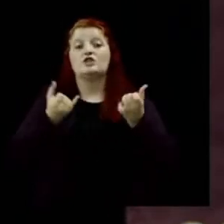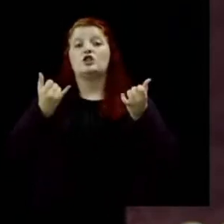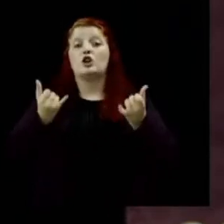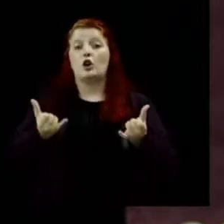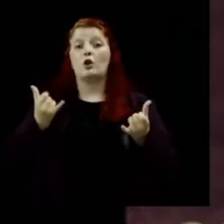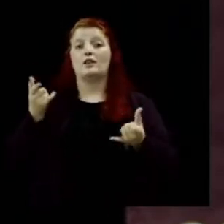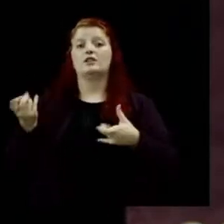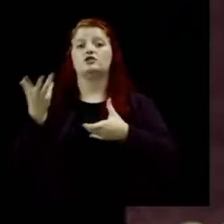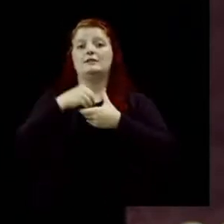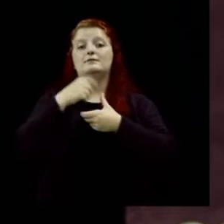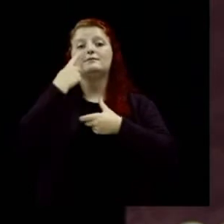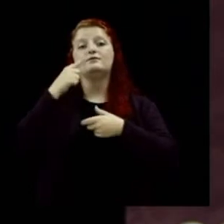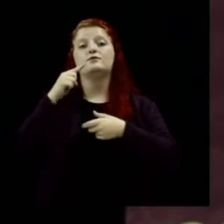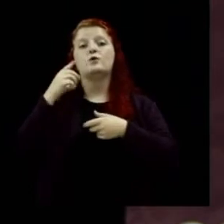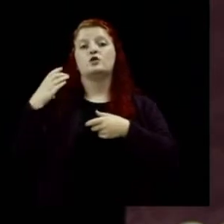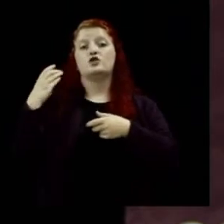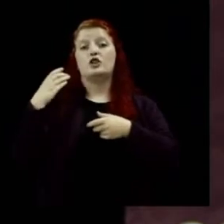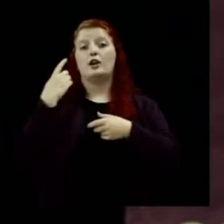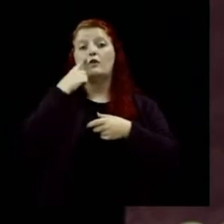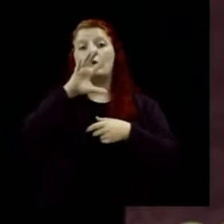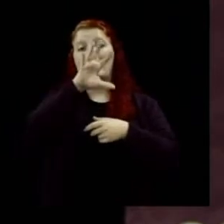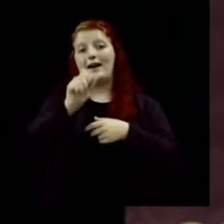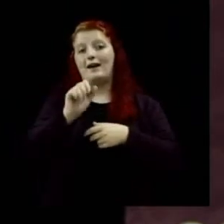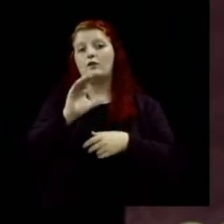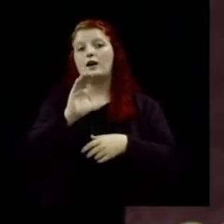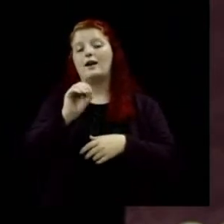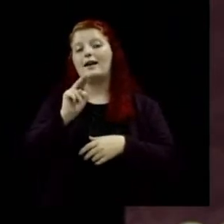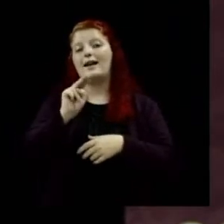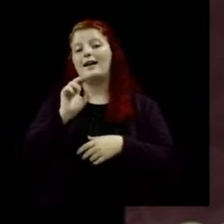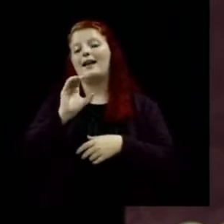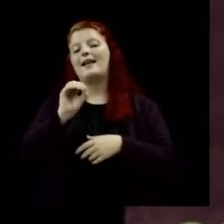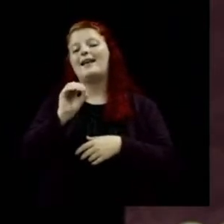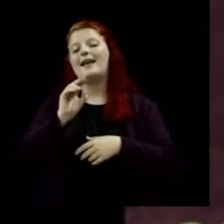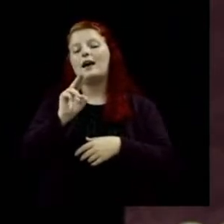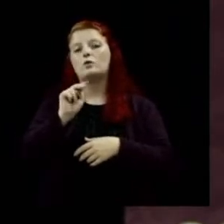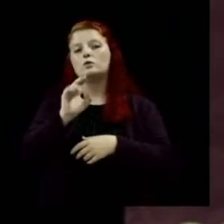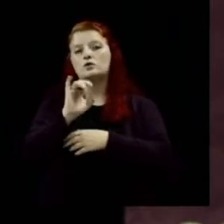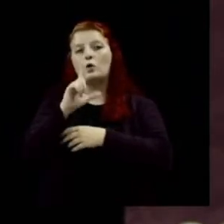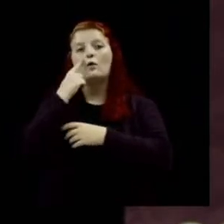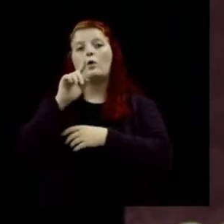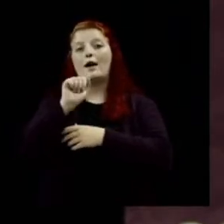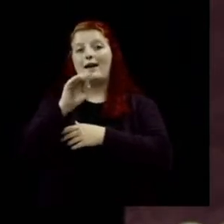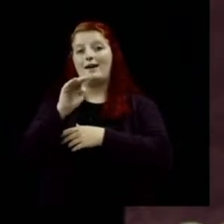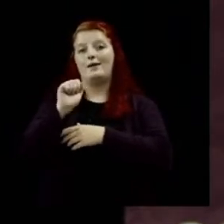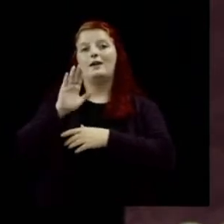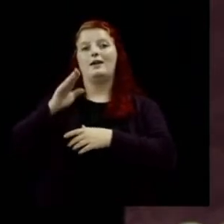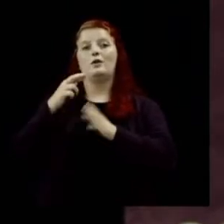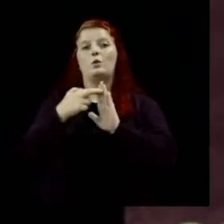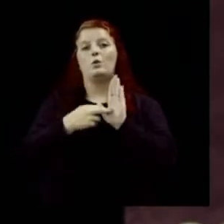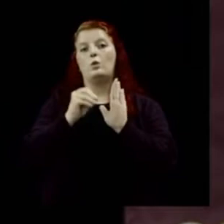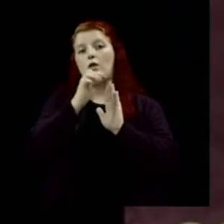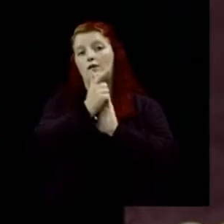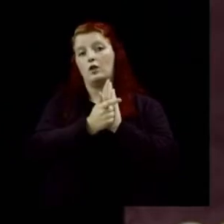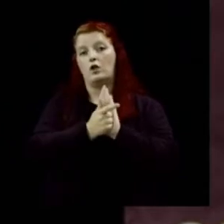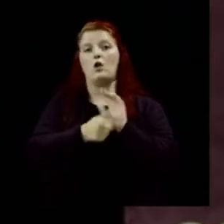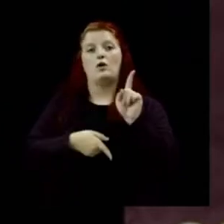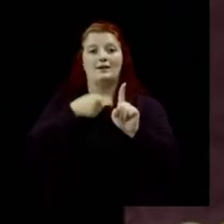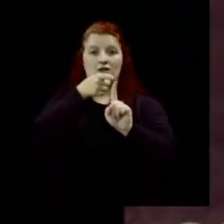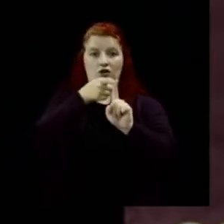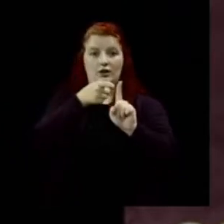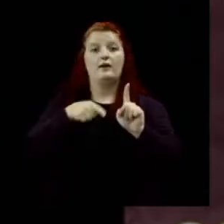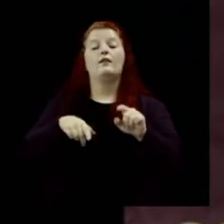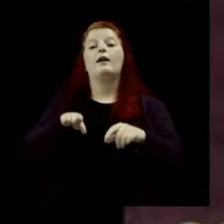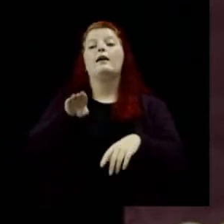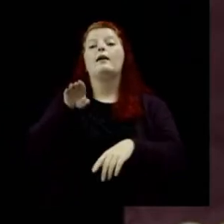serves as the chair of the Africa Council for the ABA's Rule of Law Initiative. Ms. Brown is